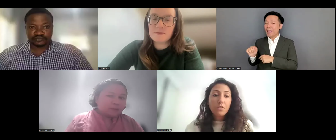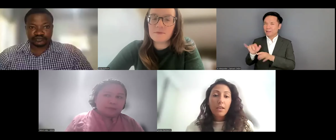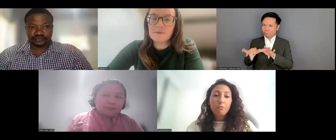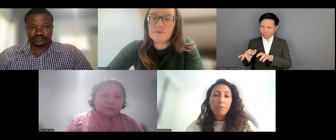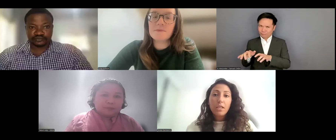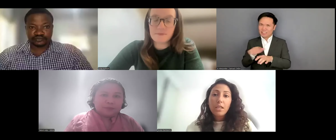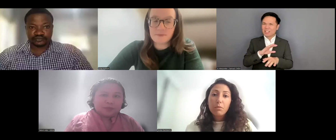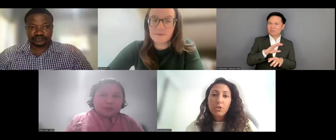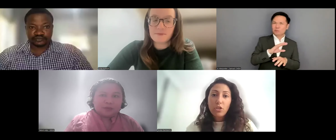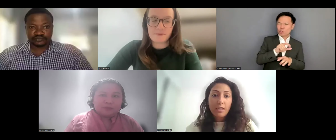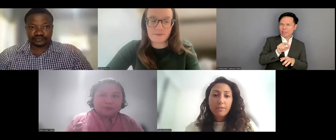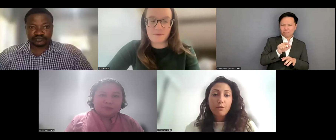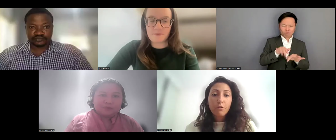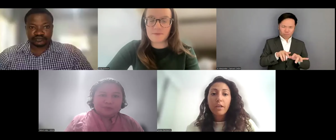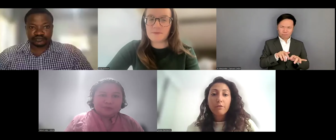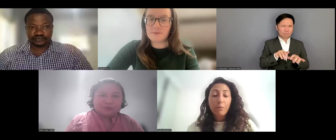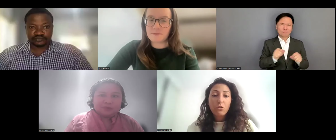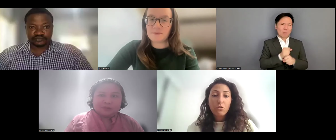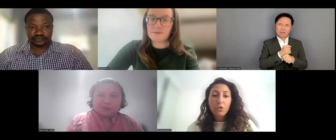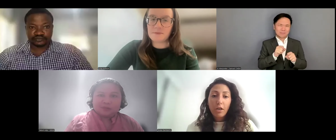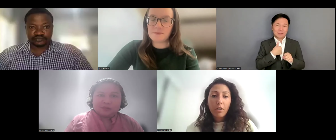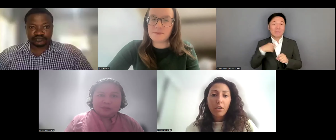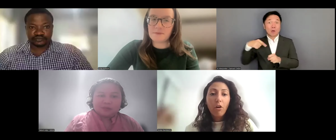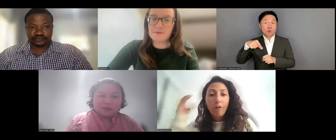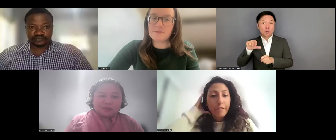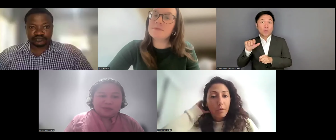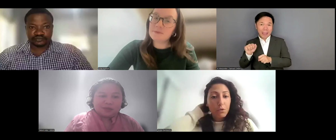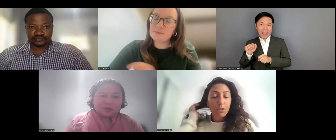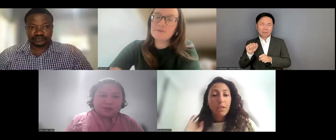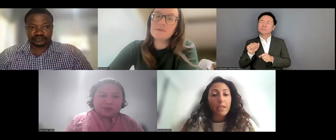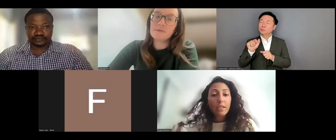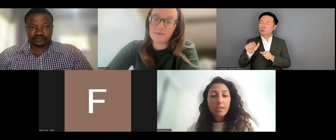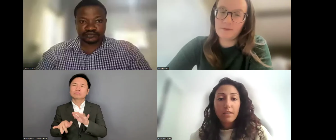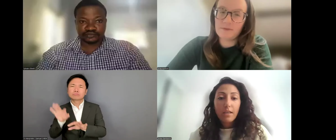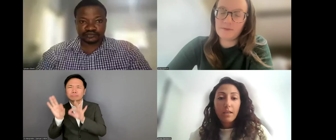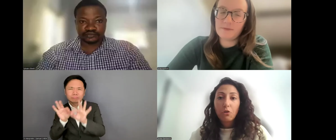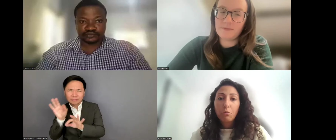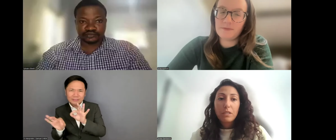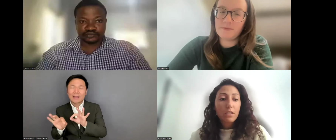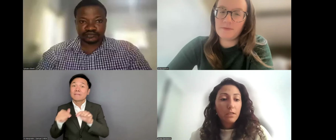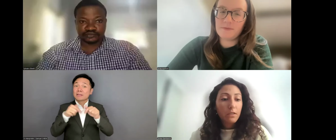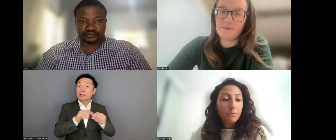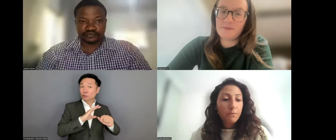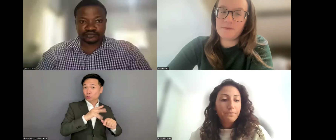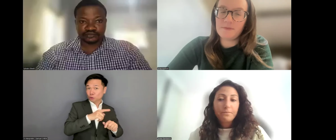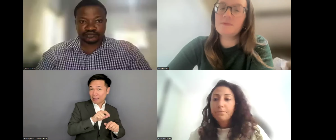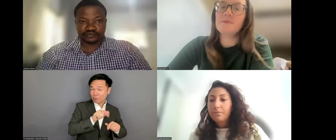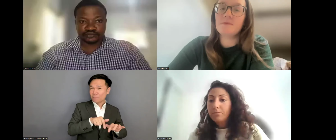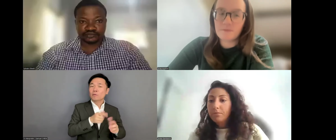so that we keep the chat for information sharing of important links and documents.